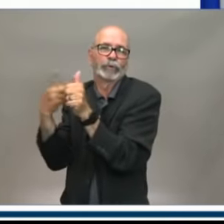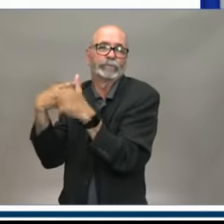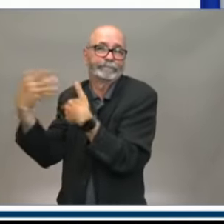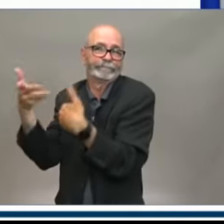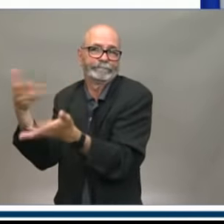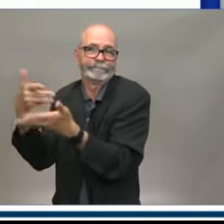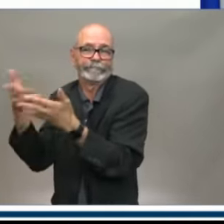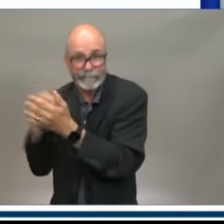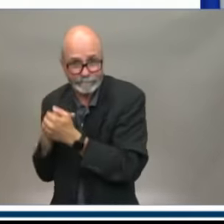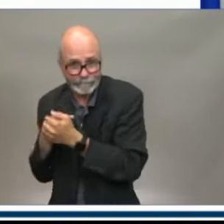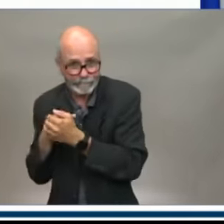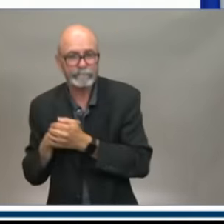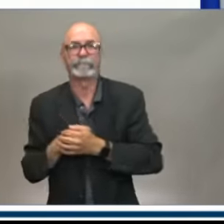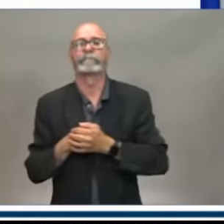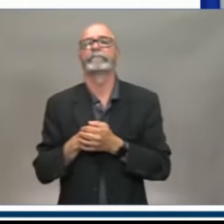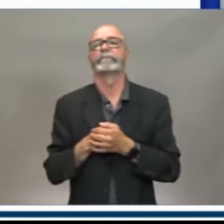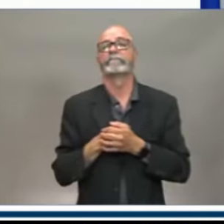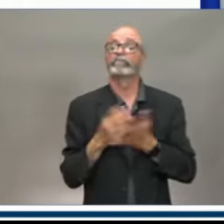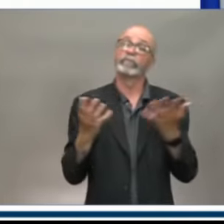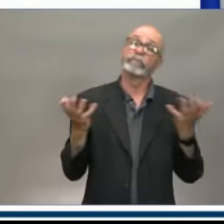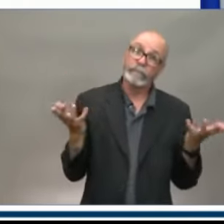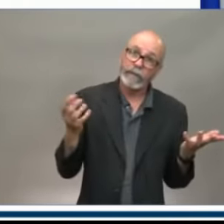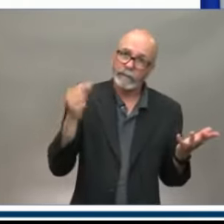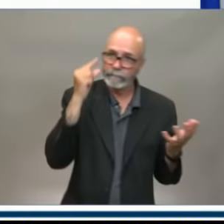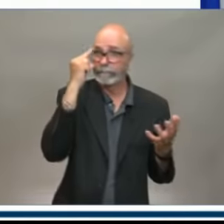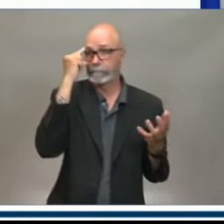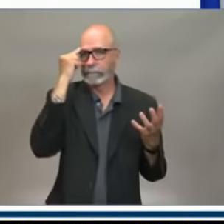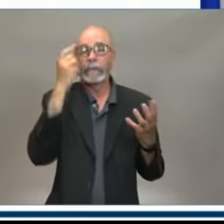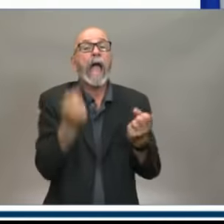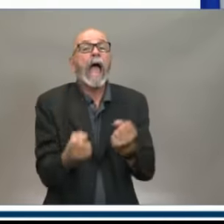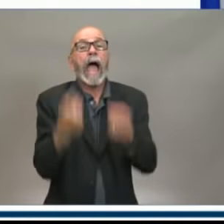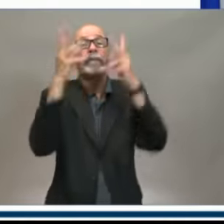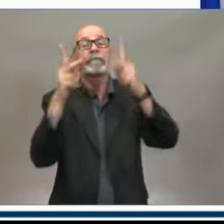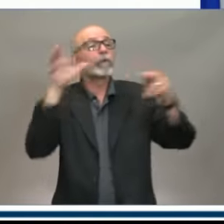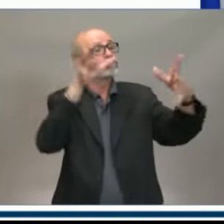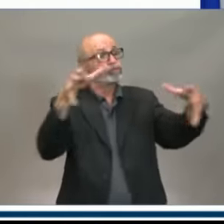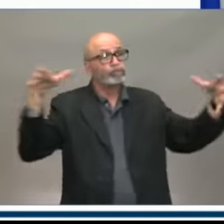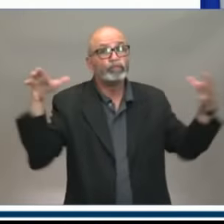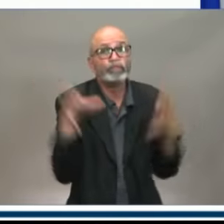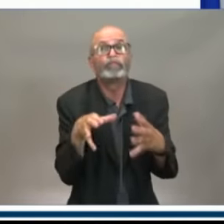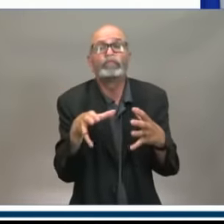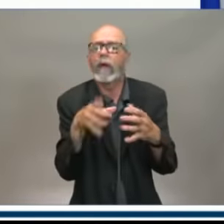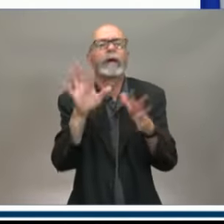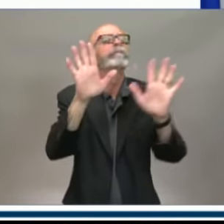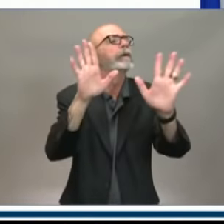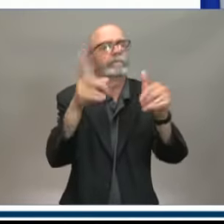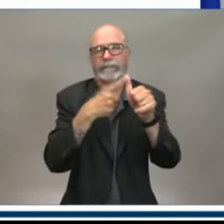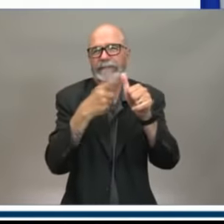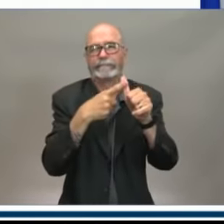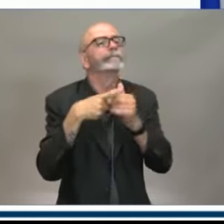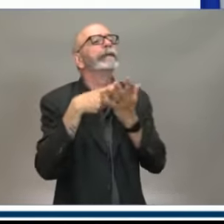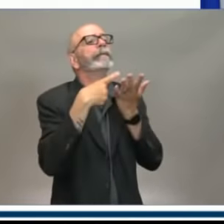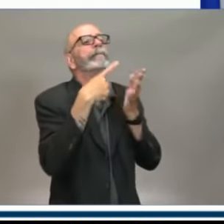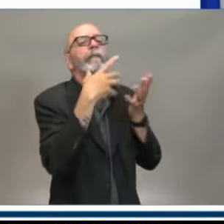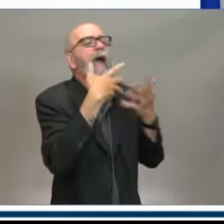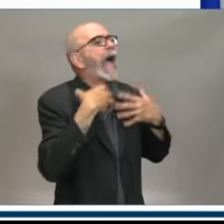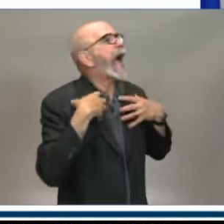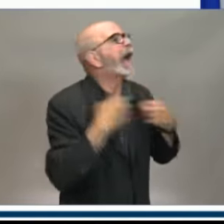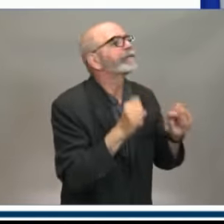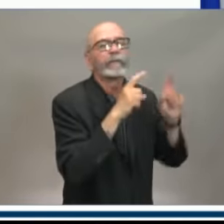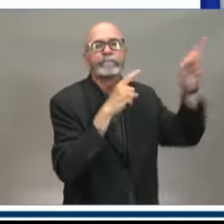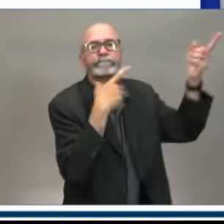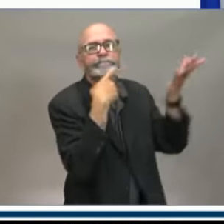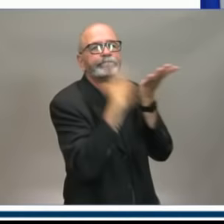see looking at what group sizes will be determined by public health as we go forward, those social gatherings, if you